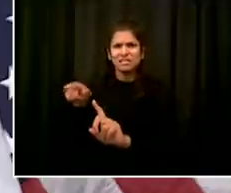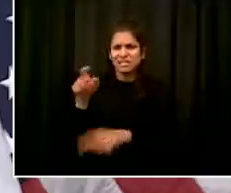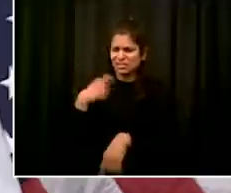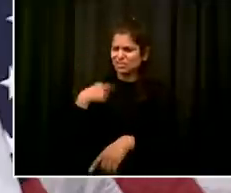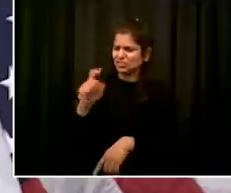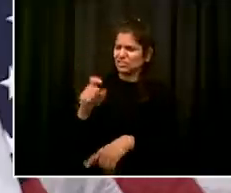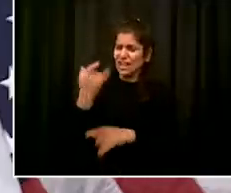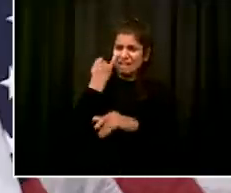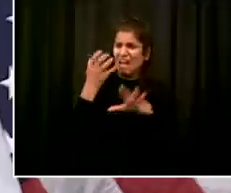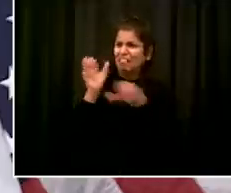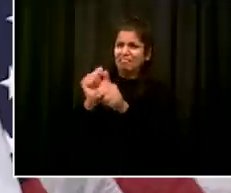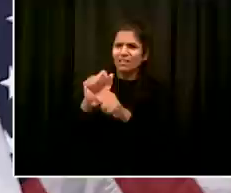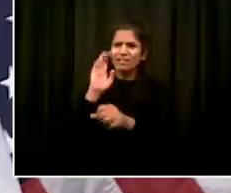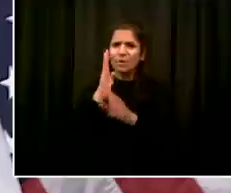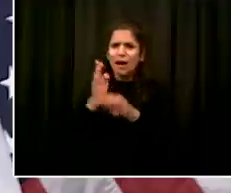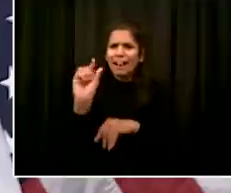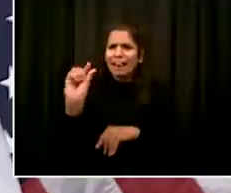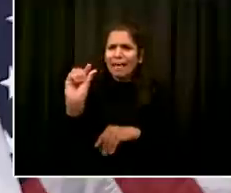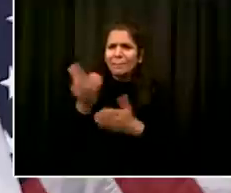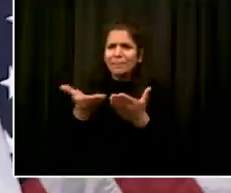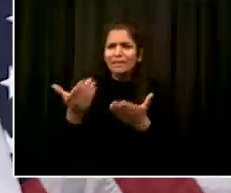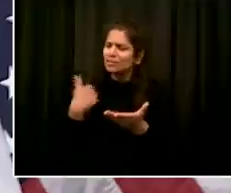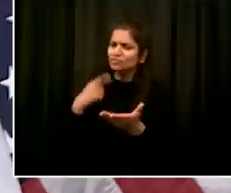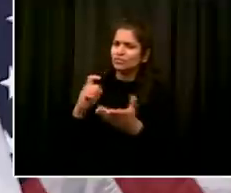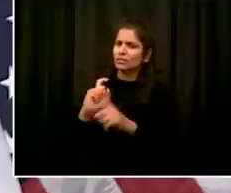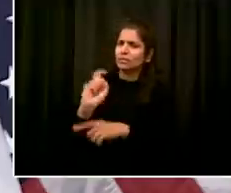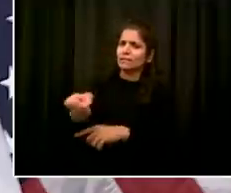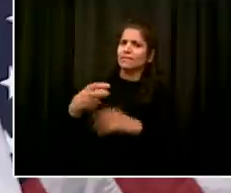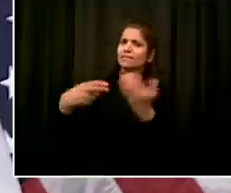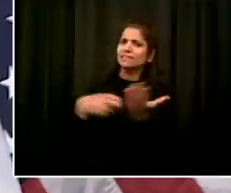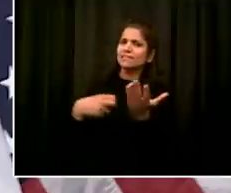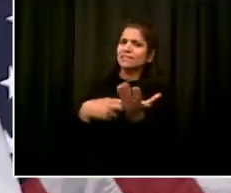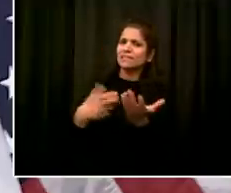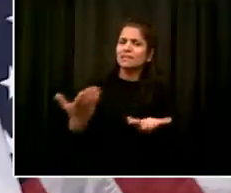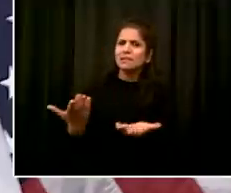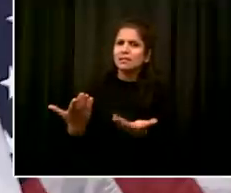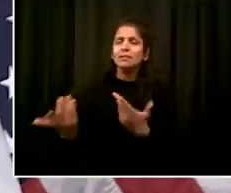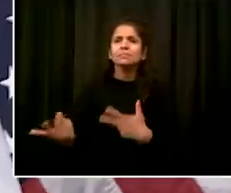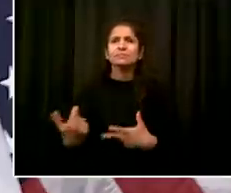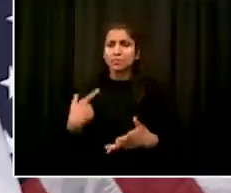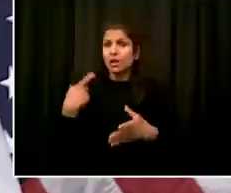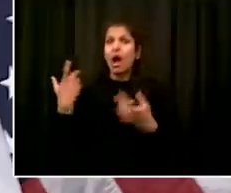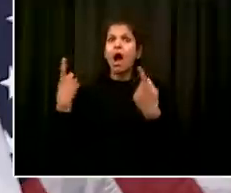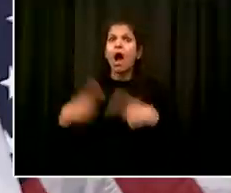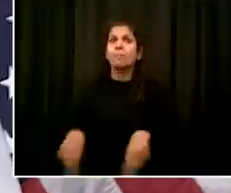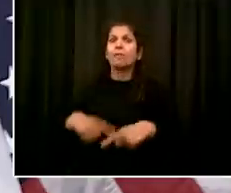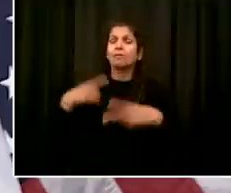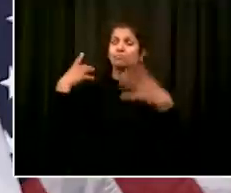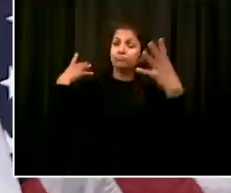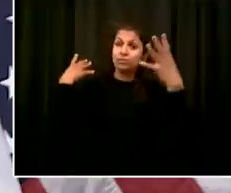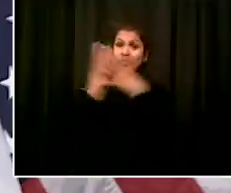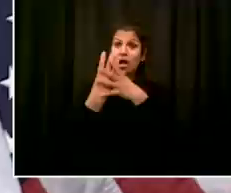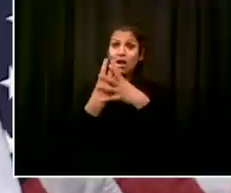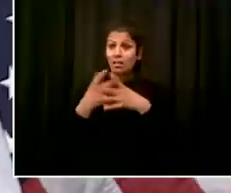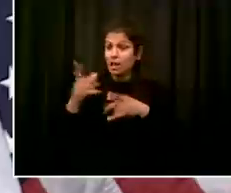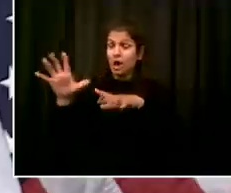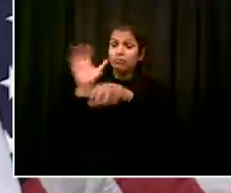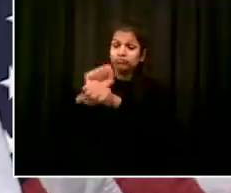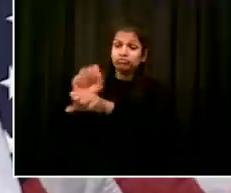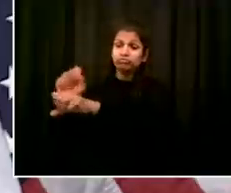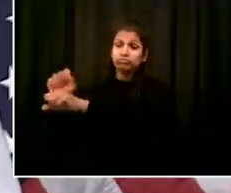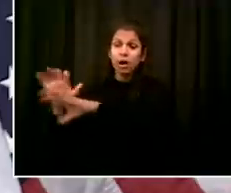those detained and why officers aren't consistently wearing face coverings. Yeah. Okay, Bridget, I'm going to have